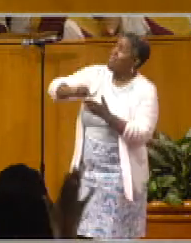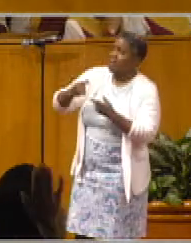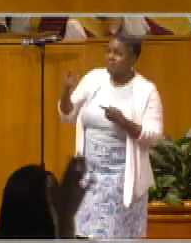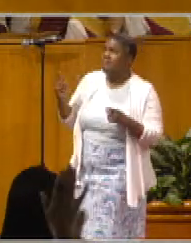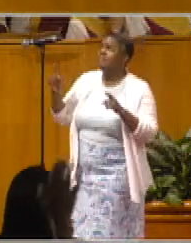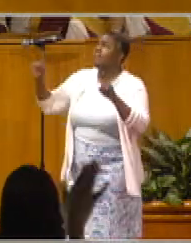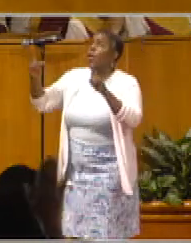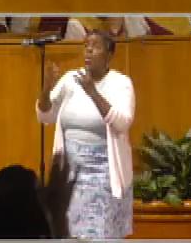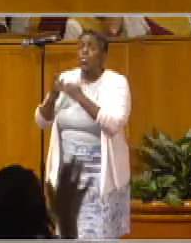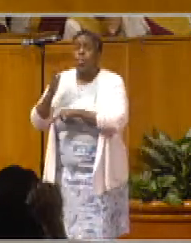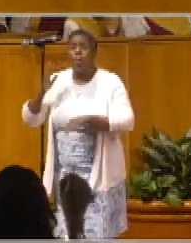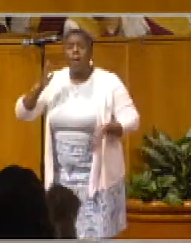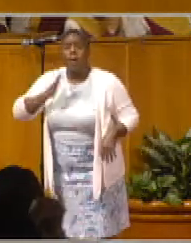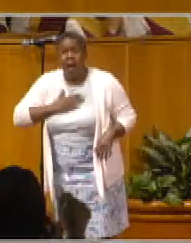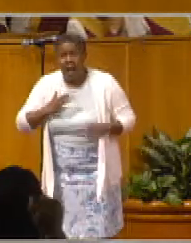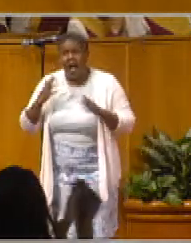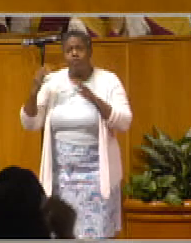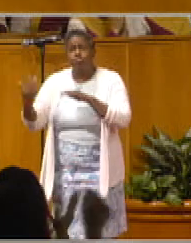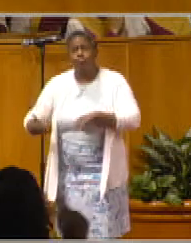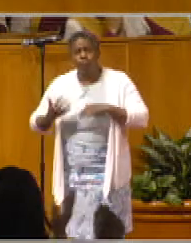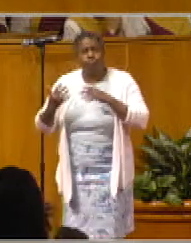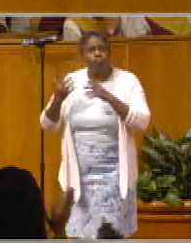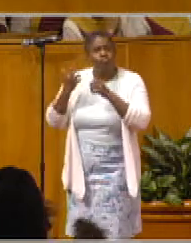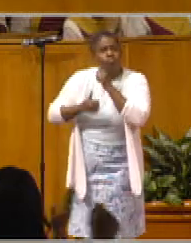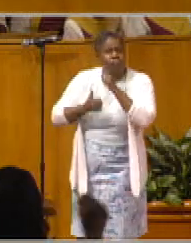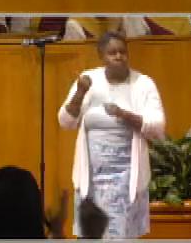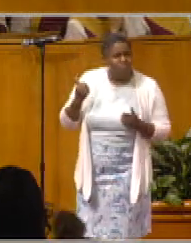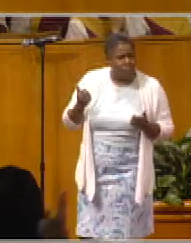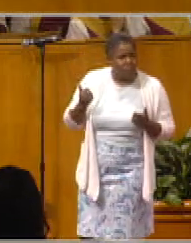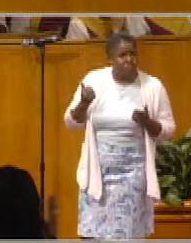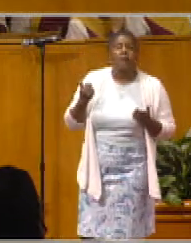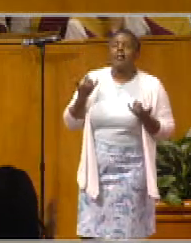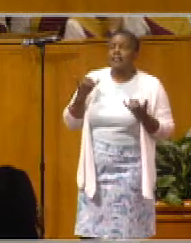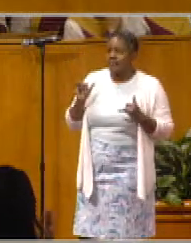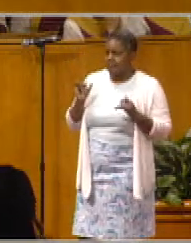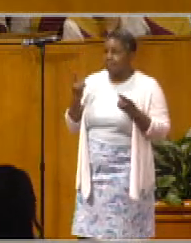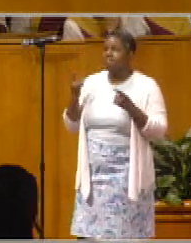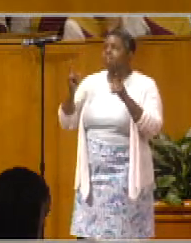it through my storm.